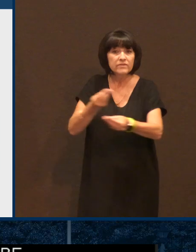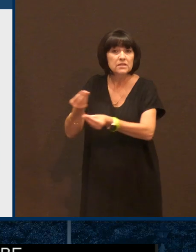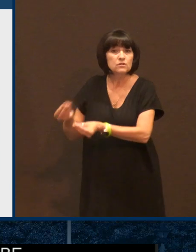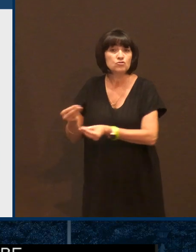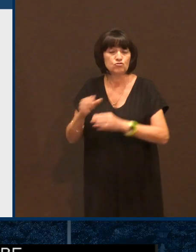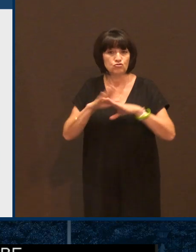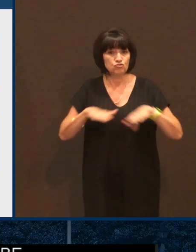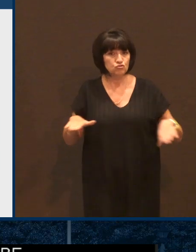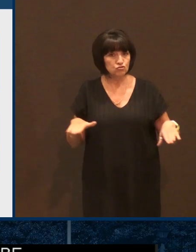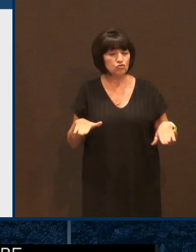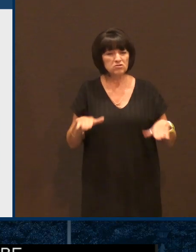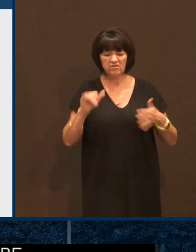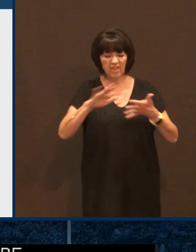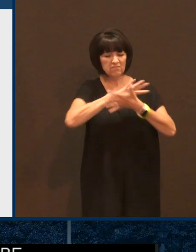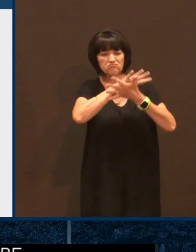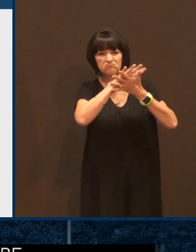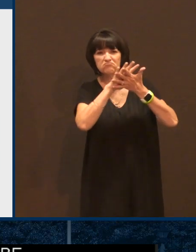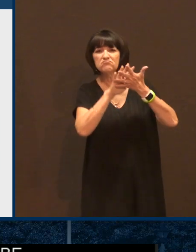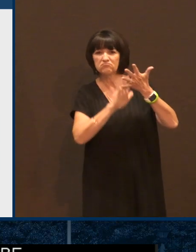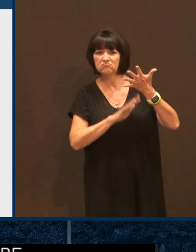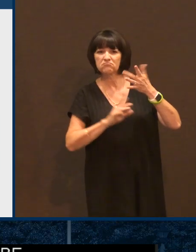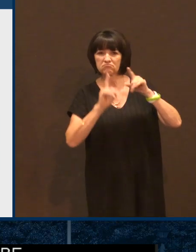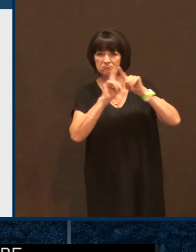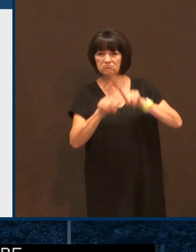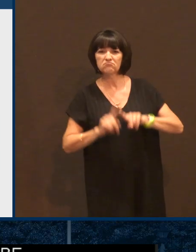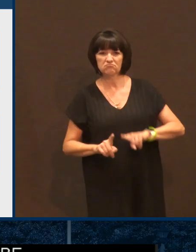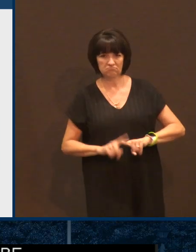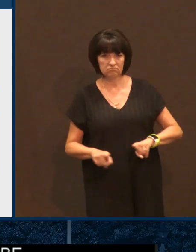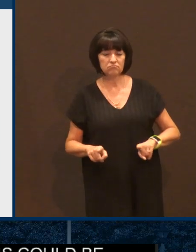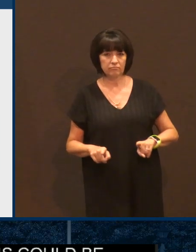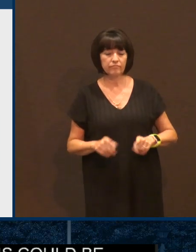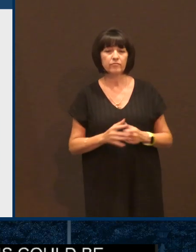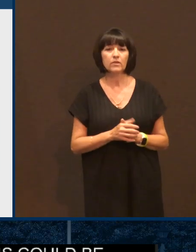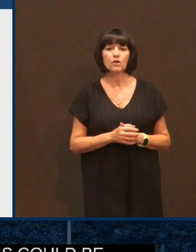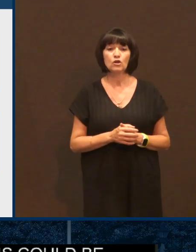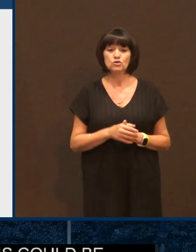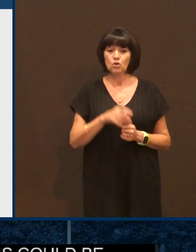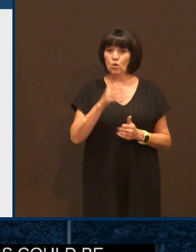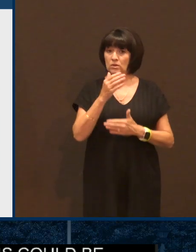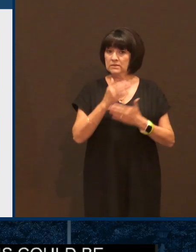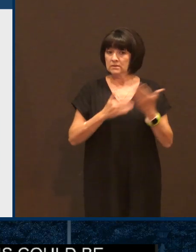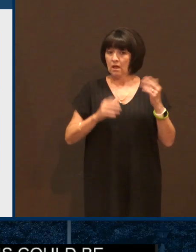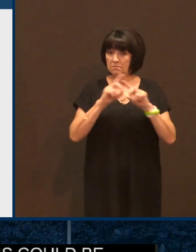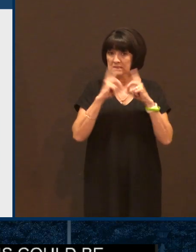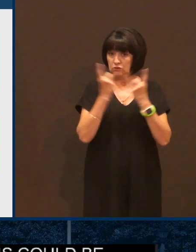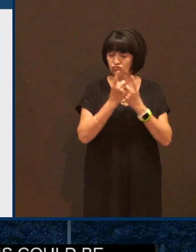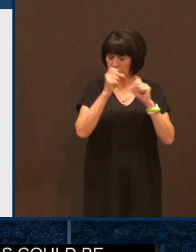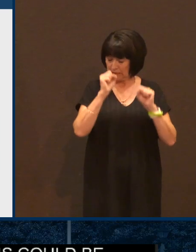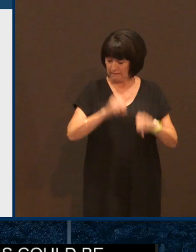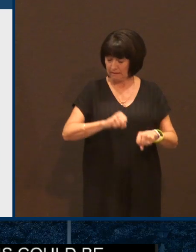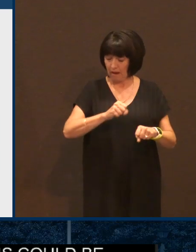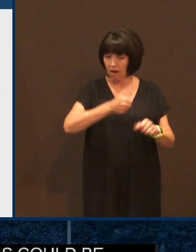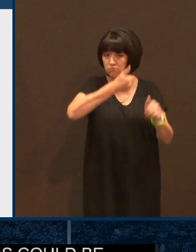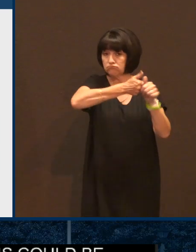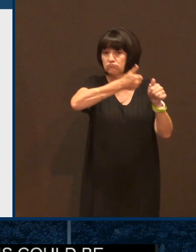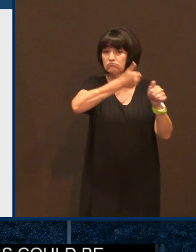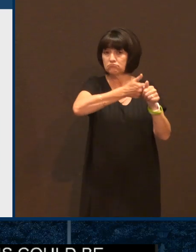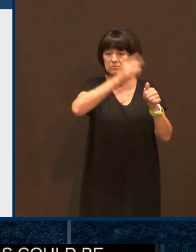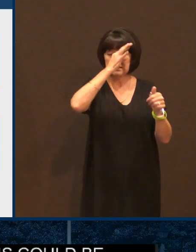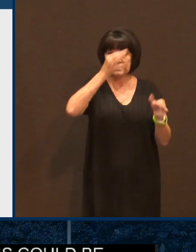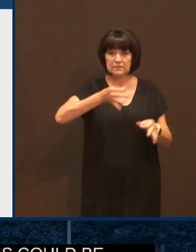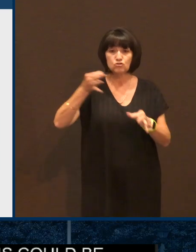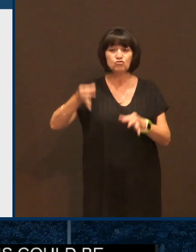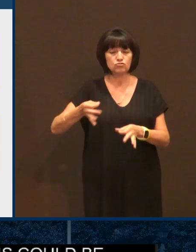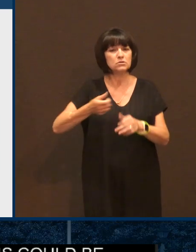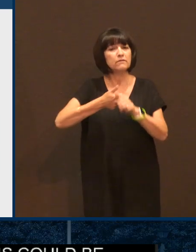ours as we move through those months at the closing of the school year. So districts can make their own decisions based on the needs of their,